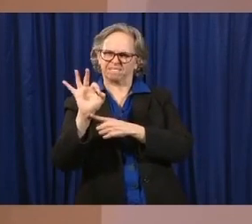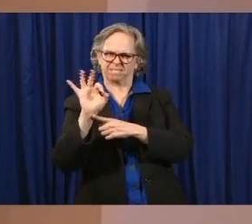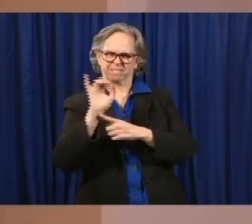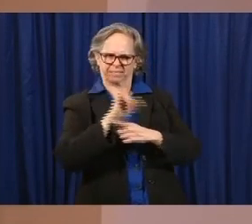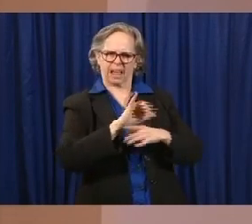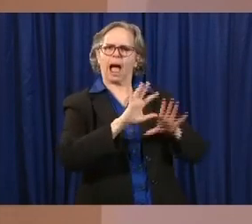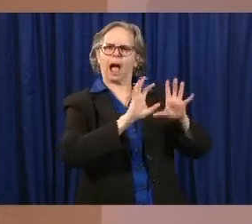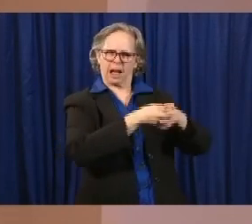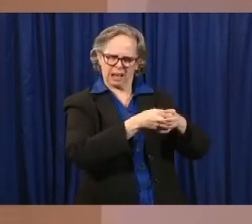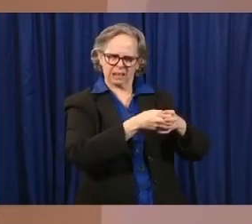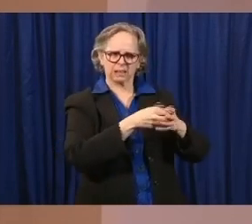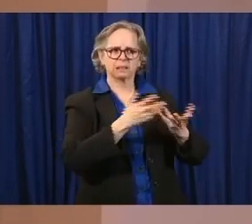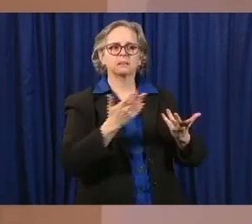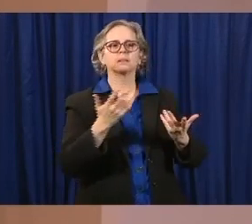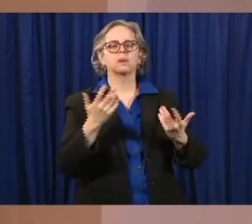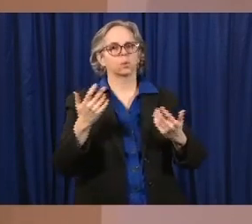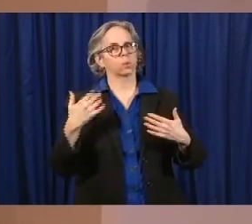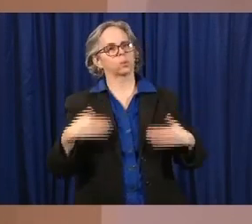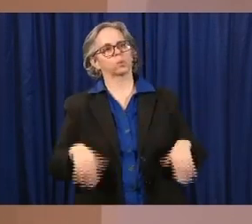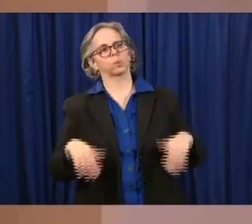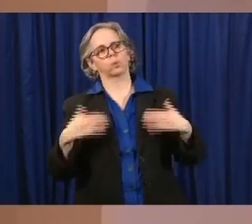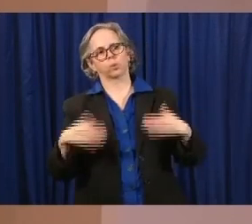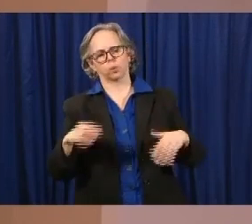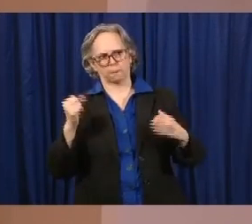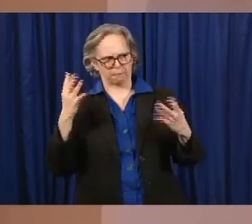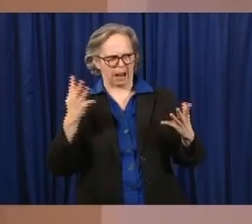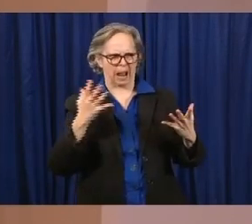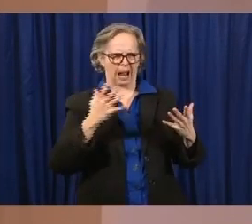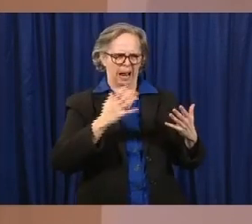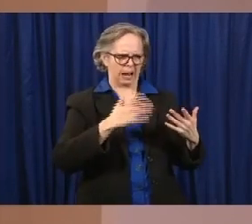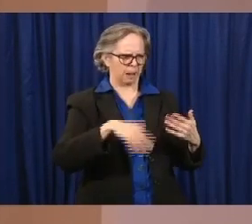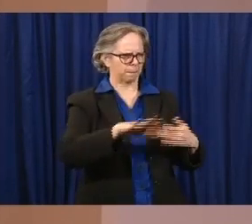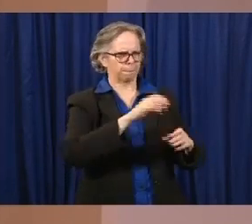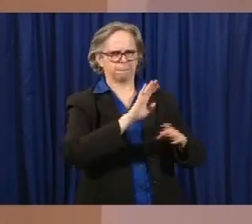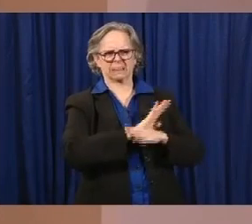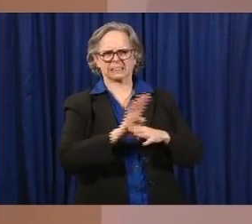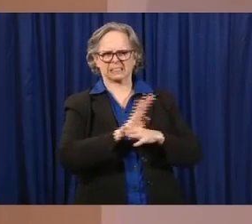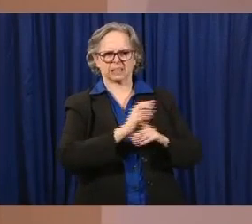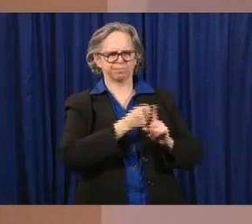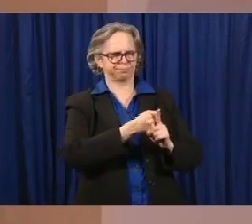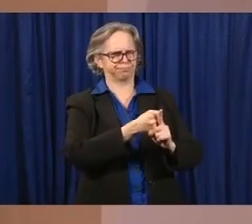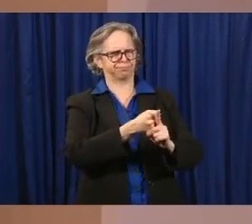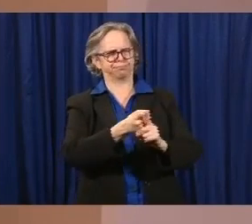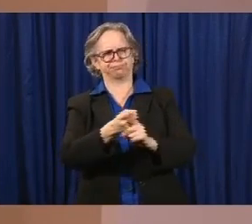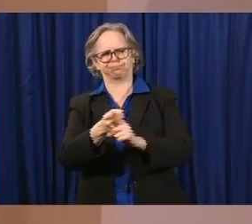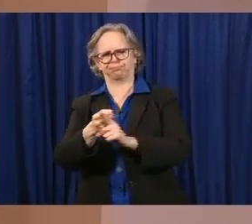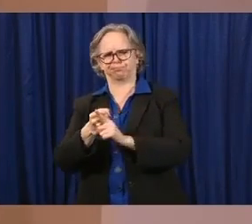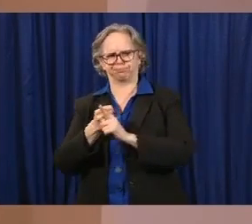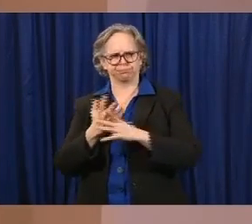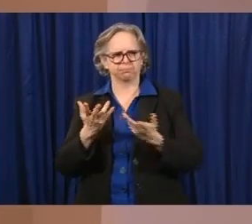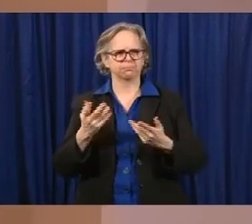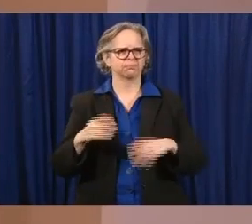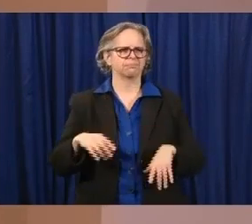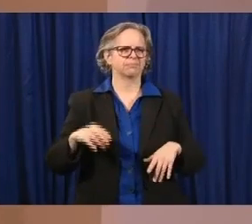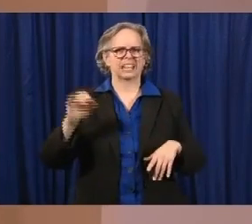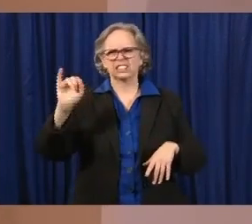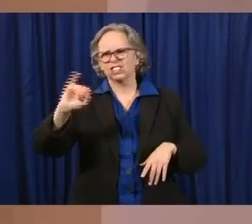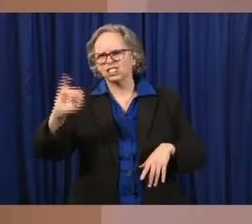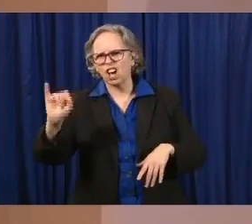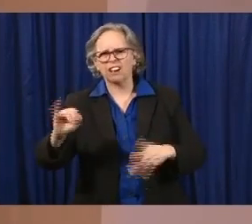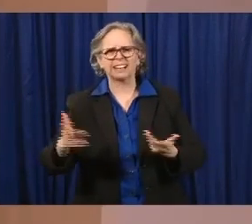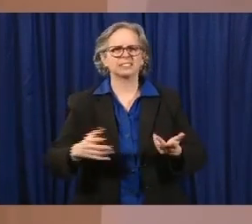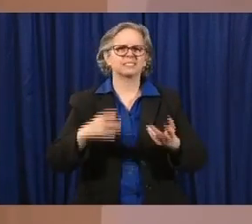moratoriums on foreclosures to insurance grace periods to BWC rebates. The Small Business